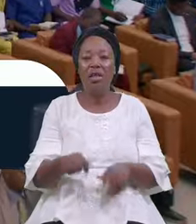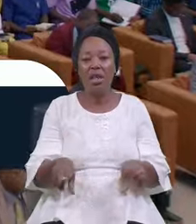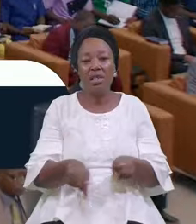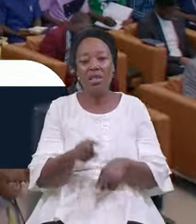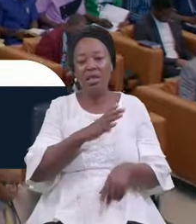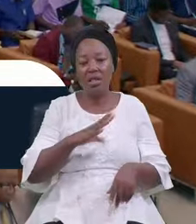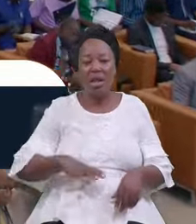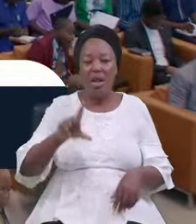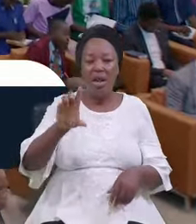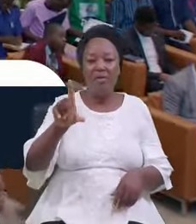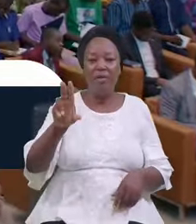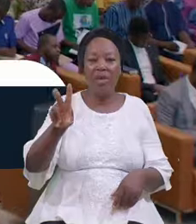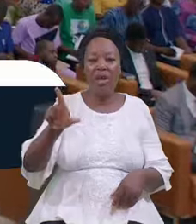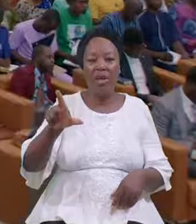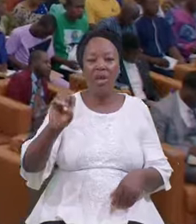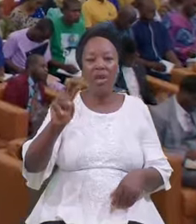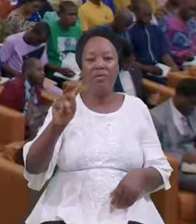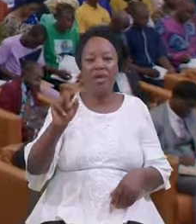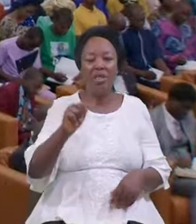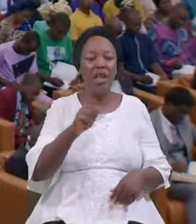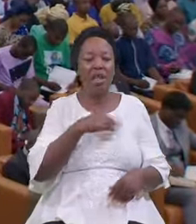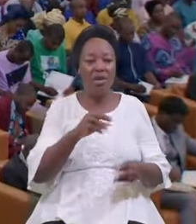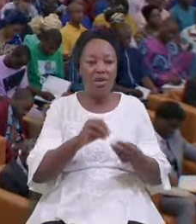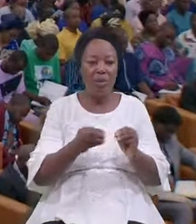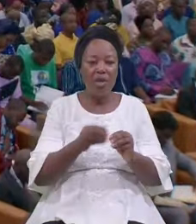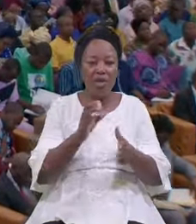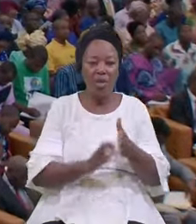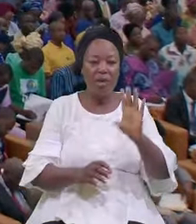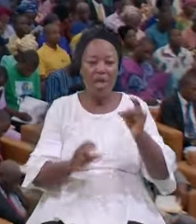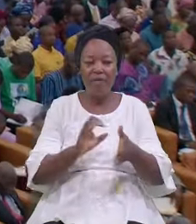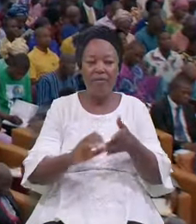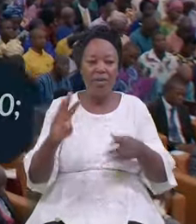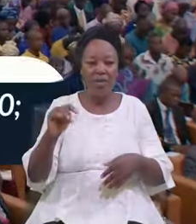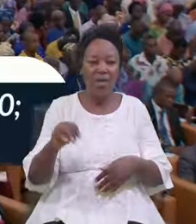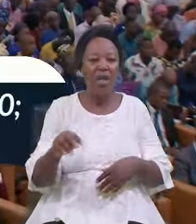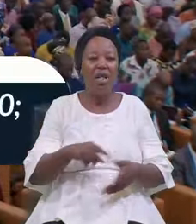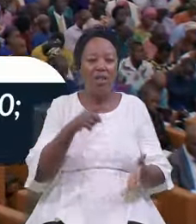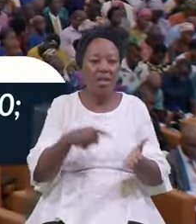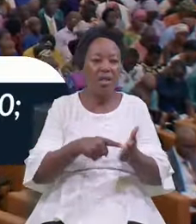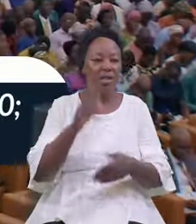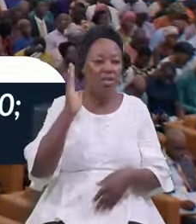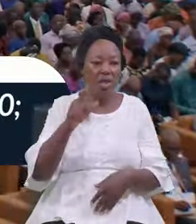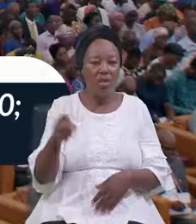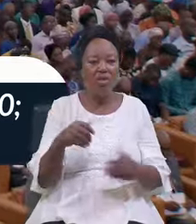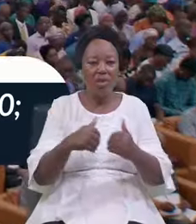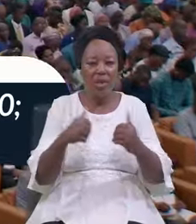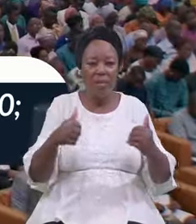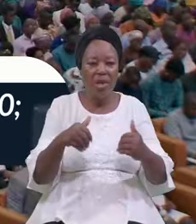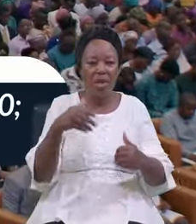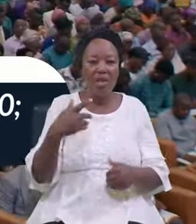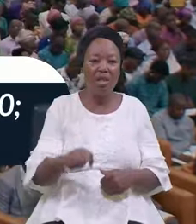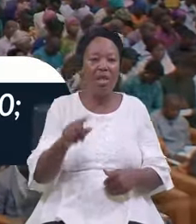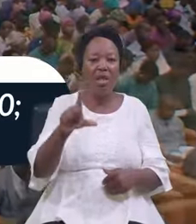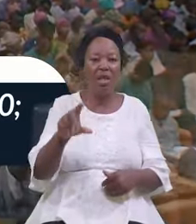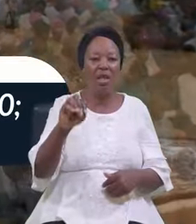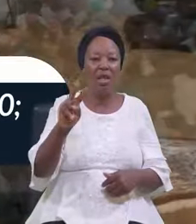in Numbers chapter 8, reading from verse 14, thus shalt thou separate the